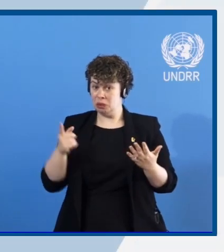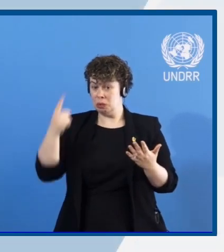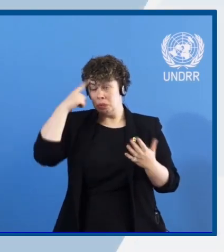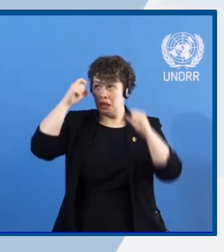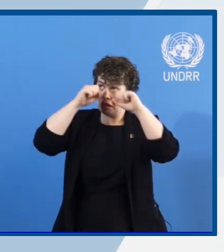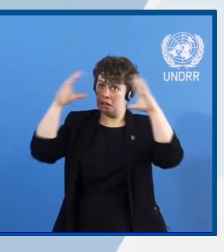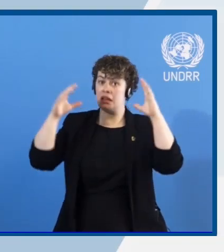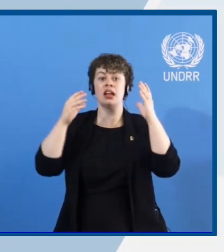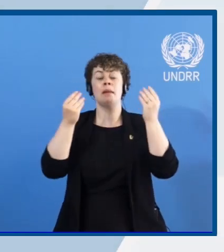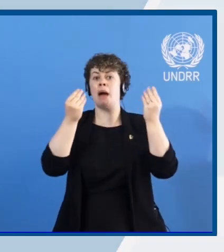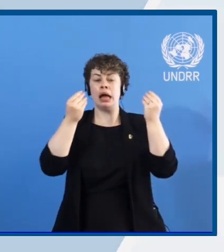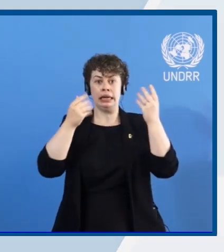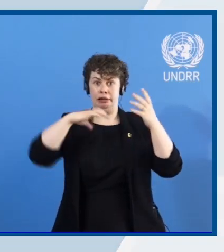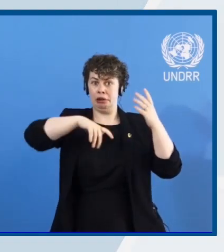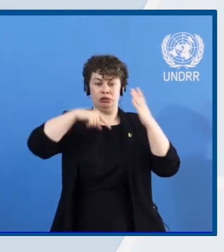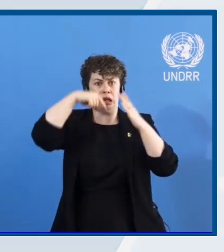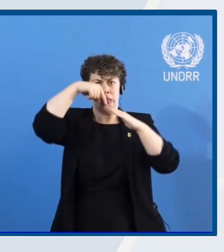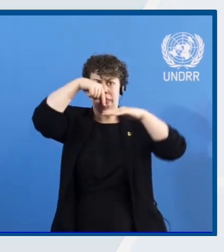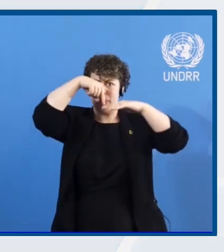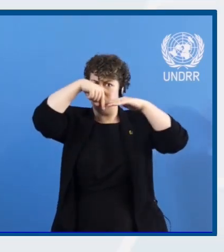is viable?